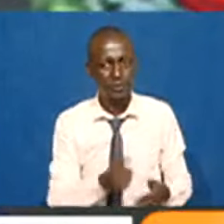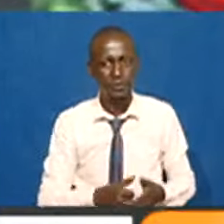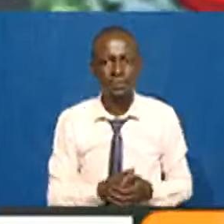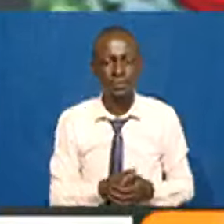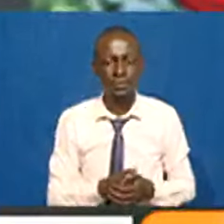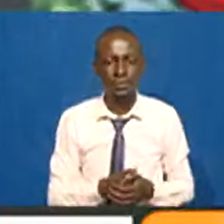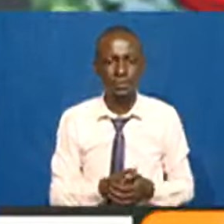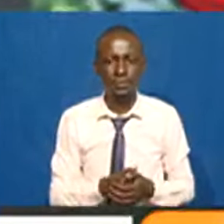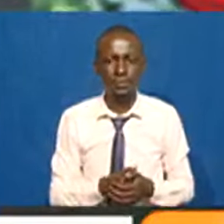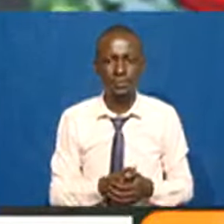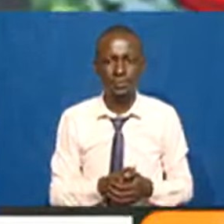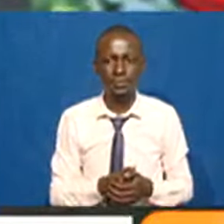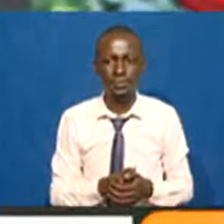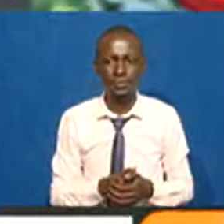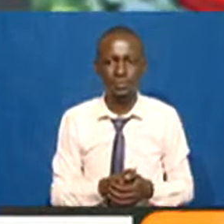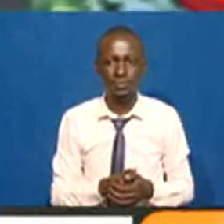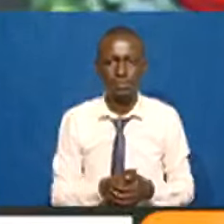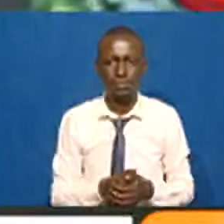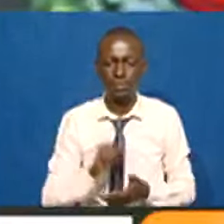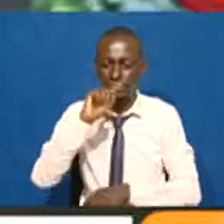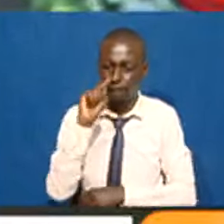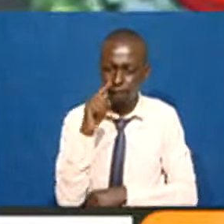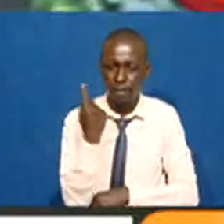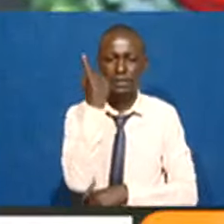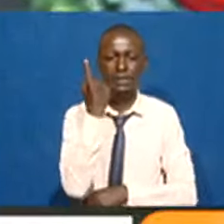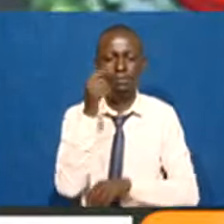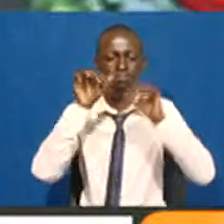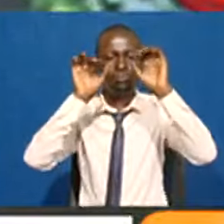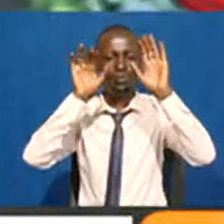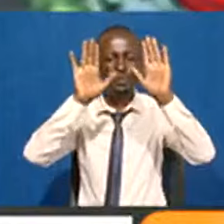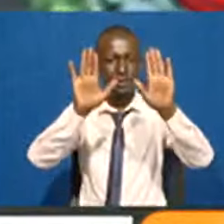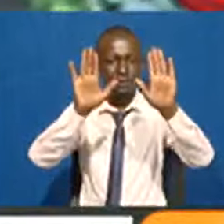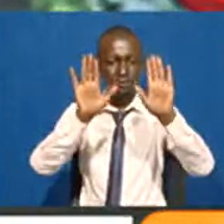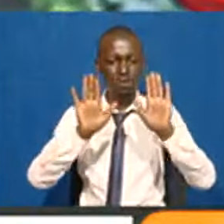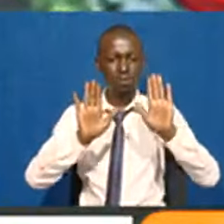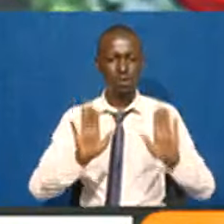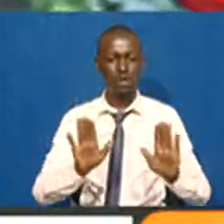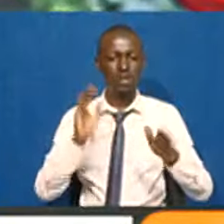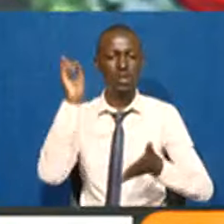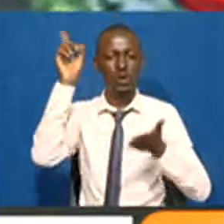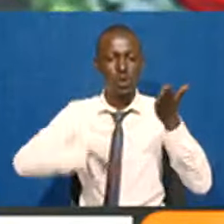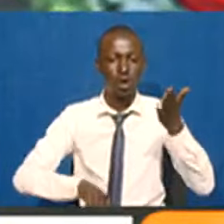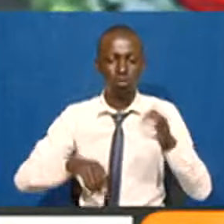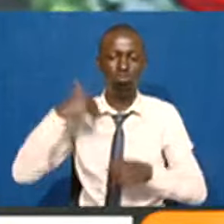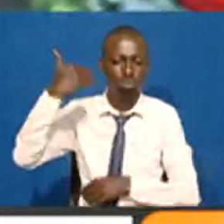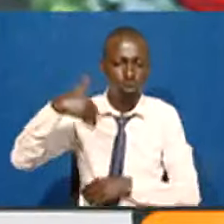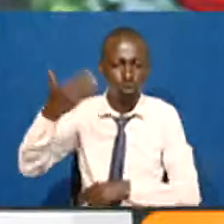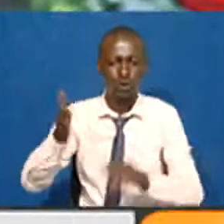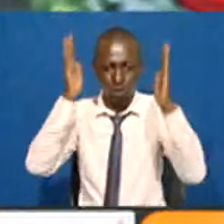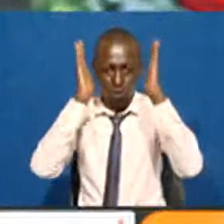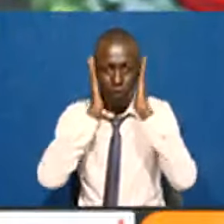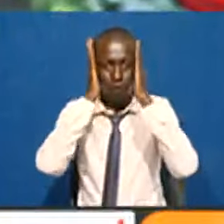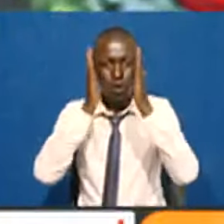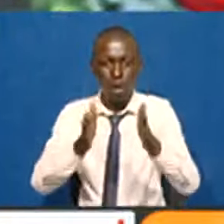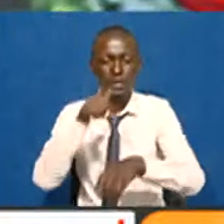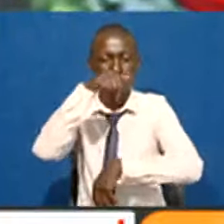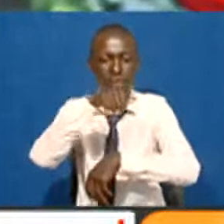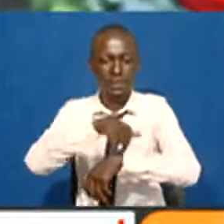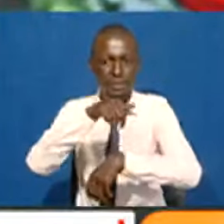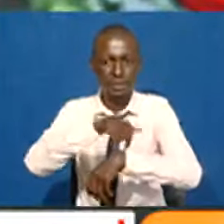One, first of all, it is very important to stay focused, especially when you have got a